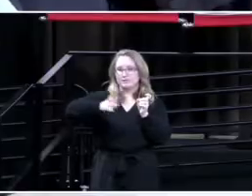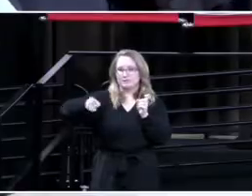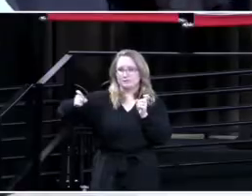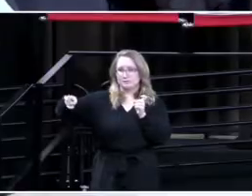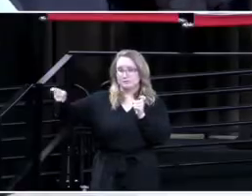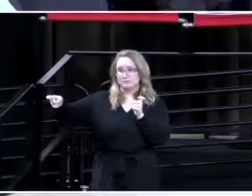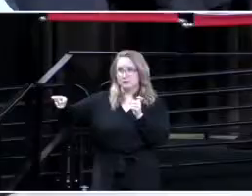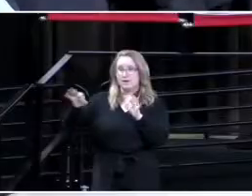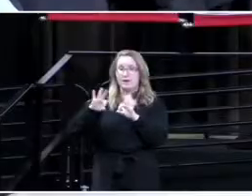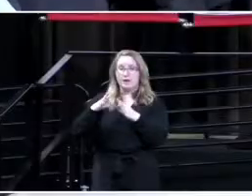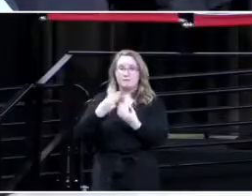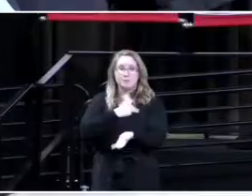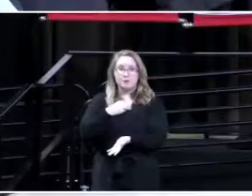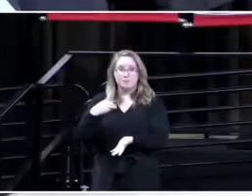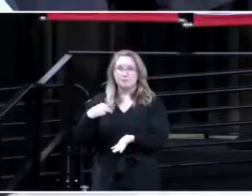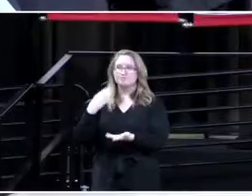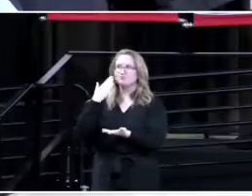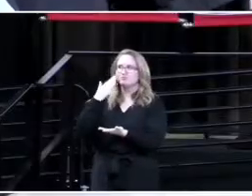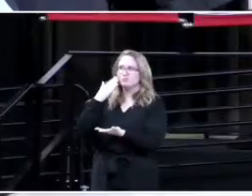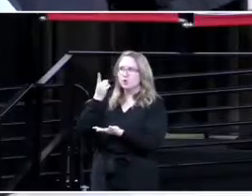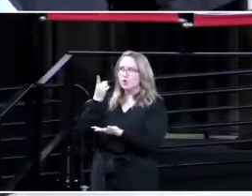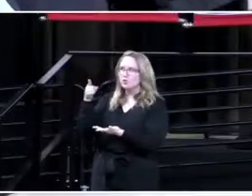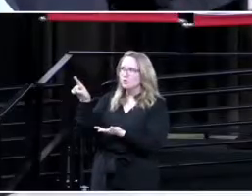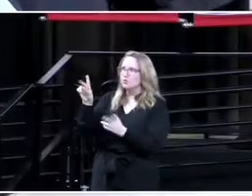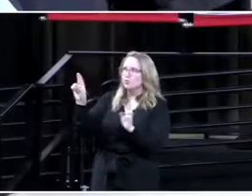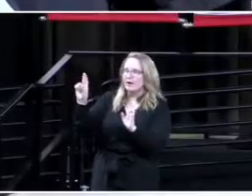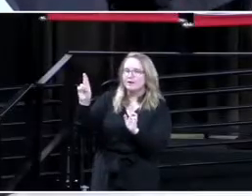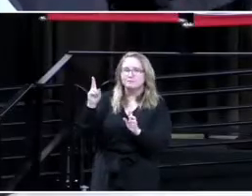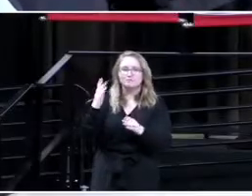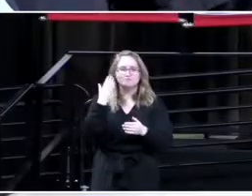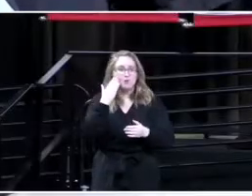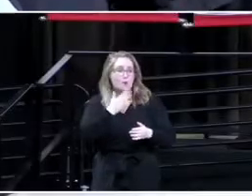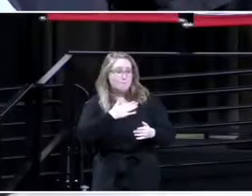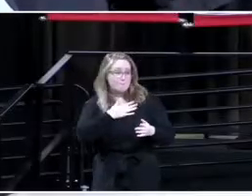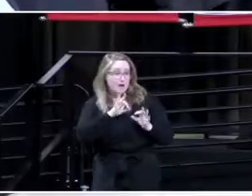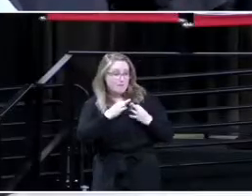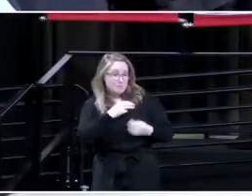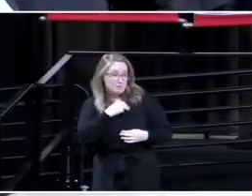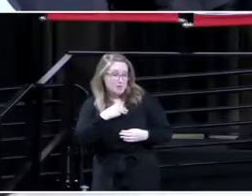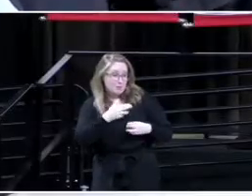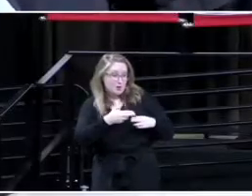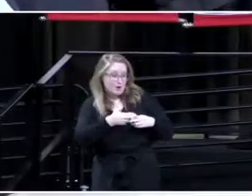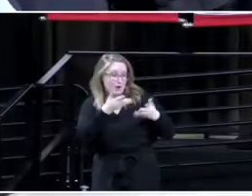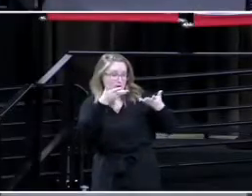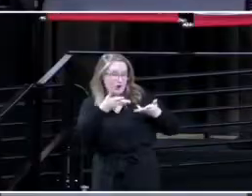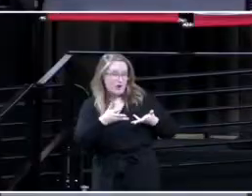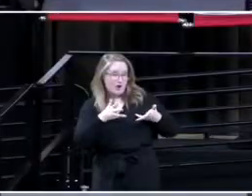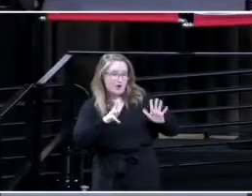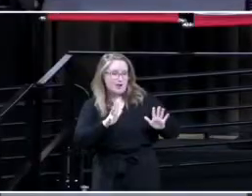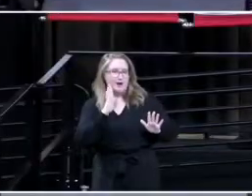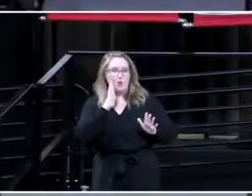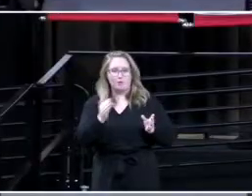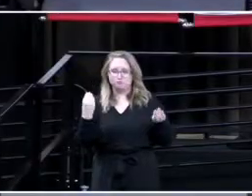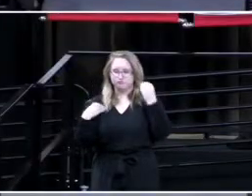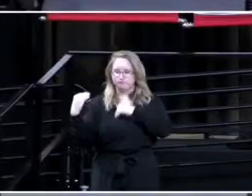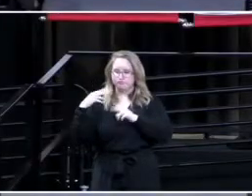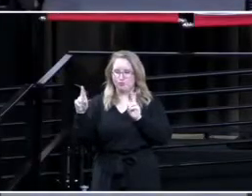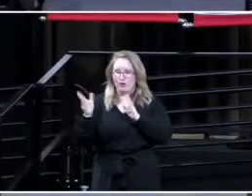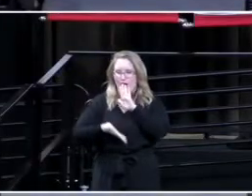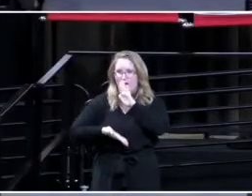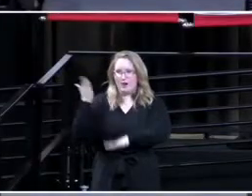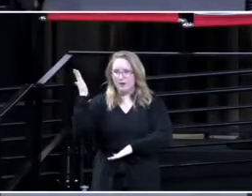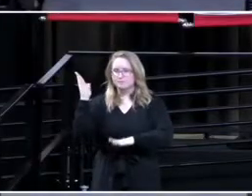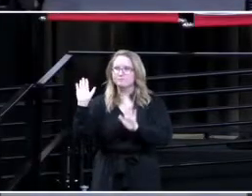And family members, while I know you might be tempted to get an early head start on your family gathering once you've heard your graduate's